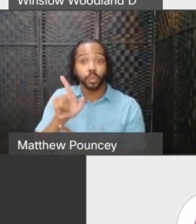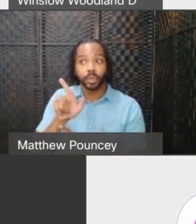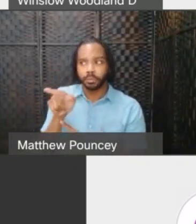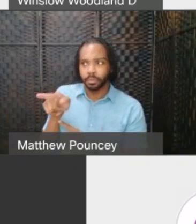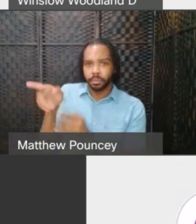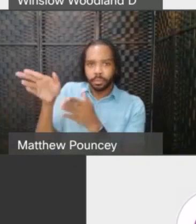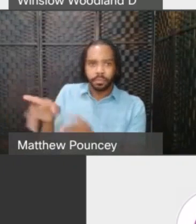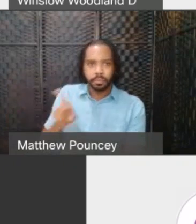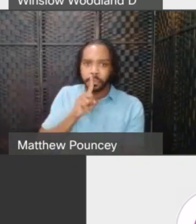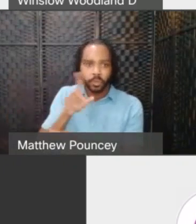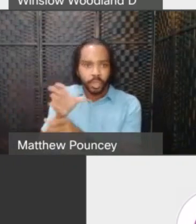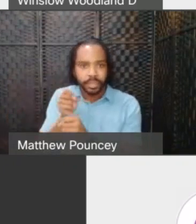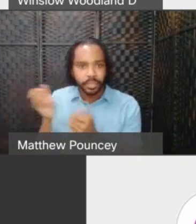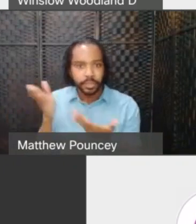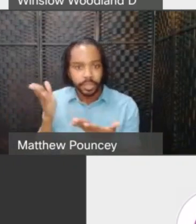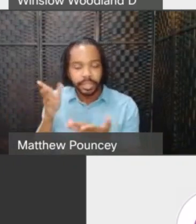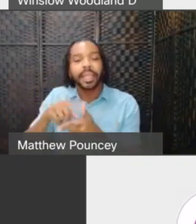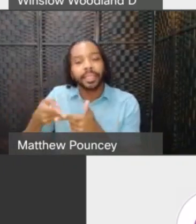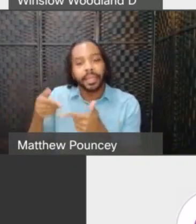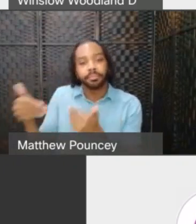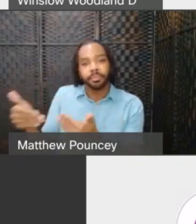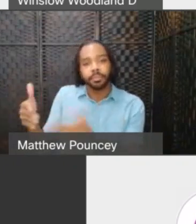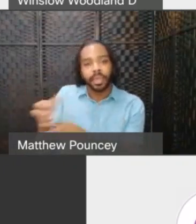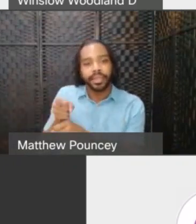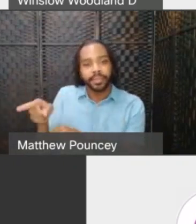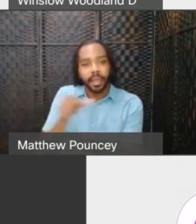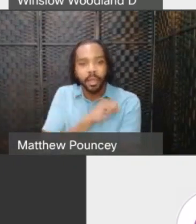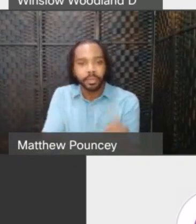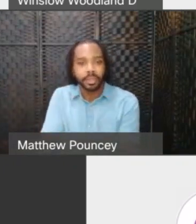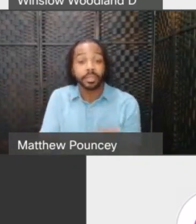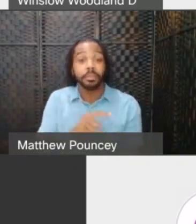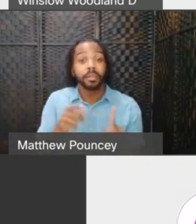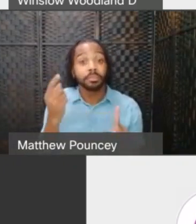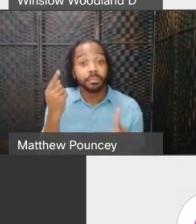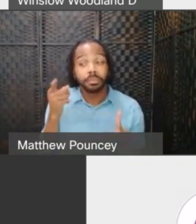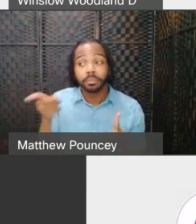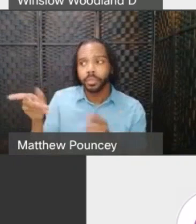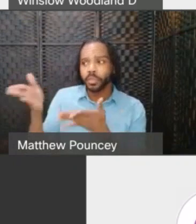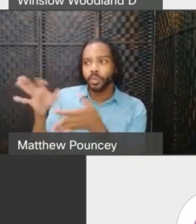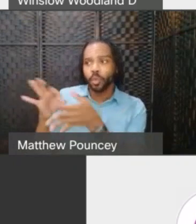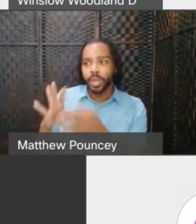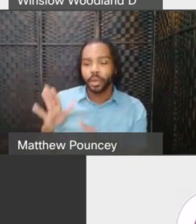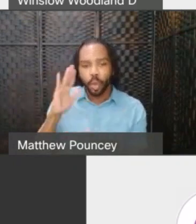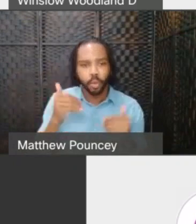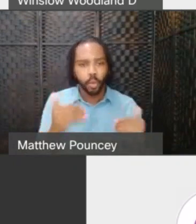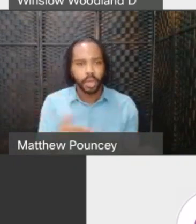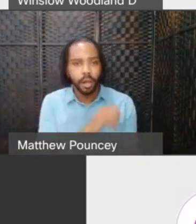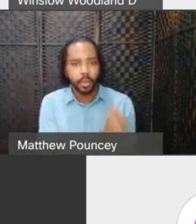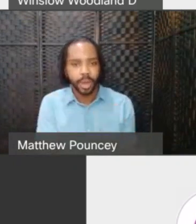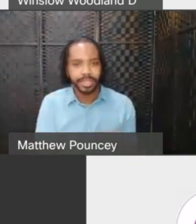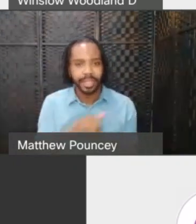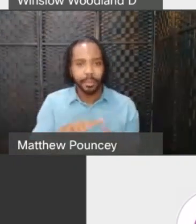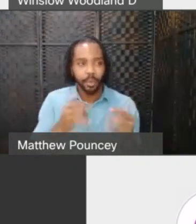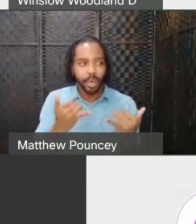services, then they could get that authorization. The service coordinators will authorize those. We're working out the process to make